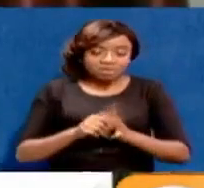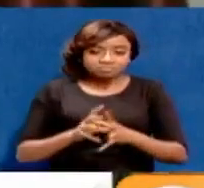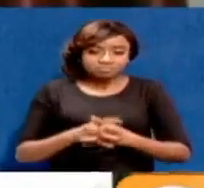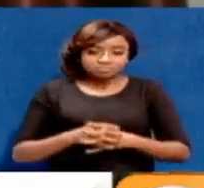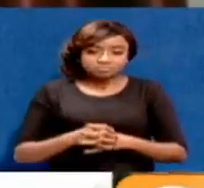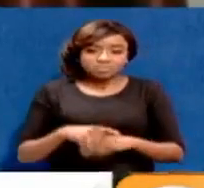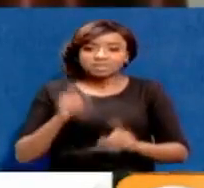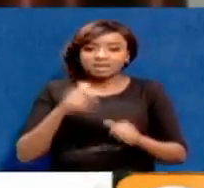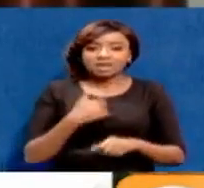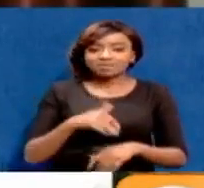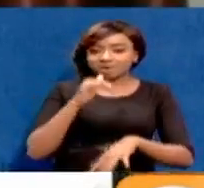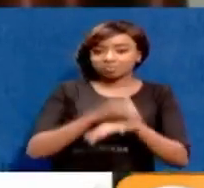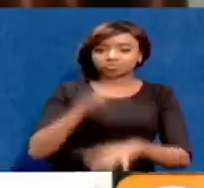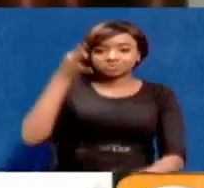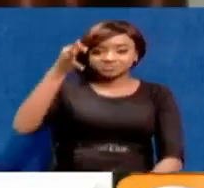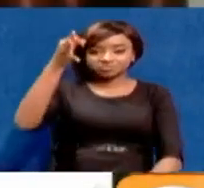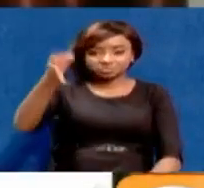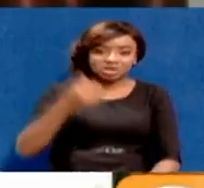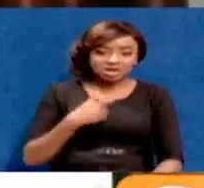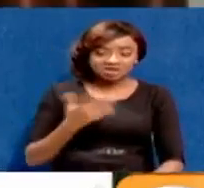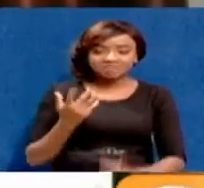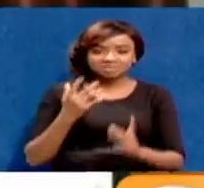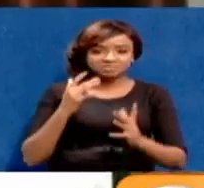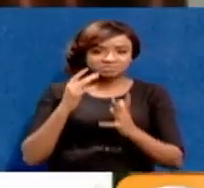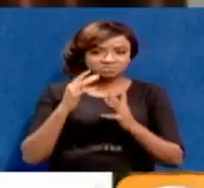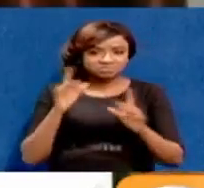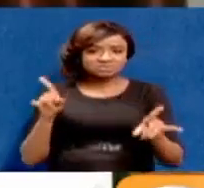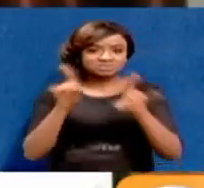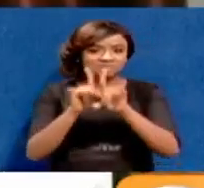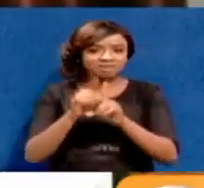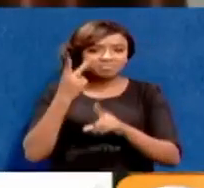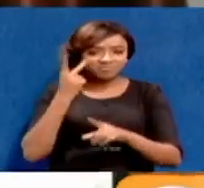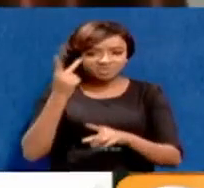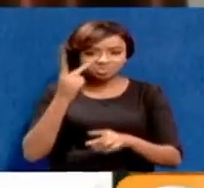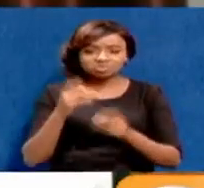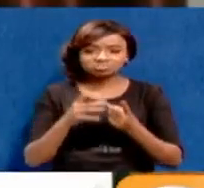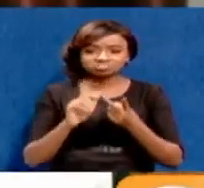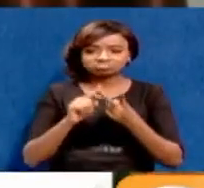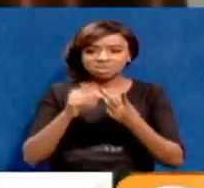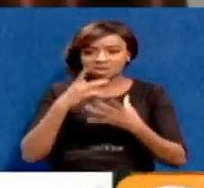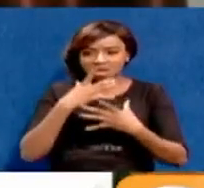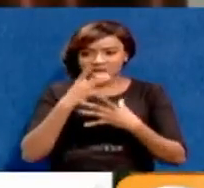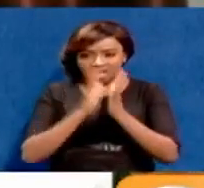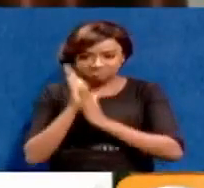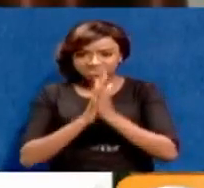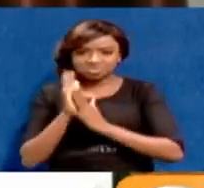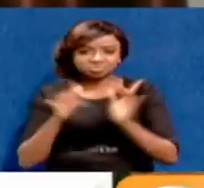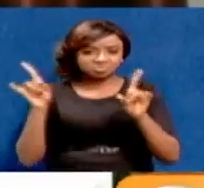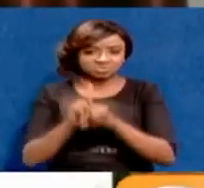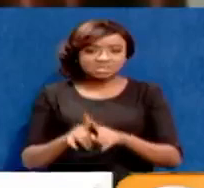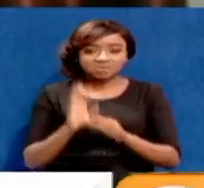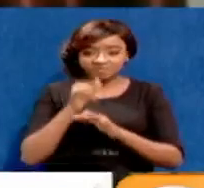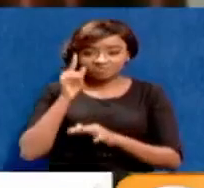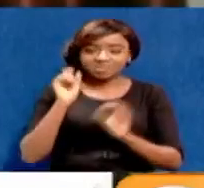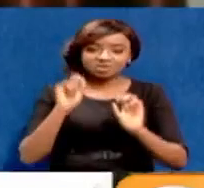forge a future where they have a shared vision, a shared aspiration. And then that way now you